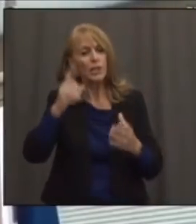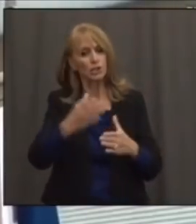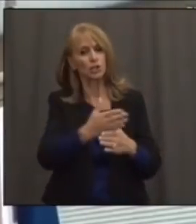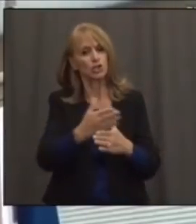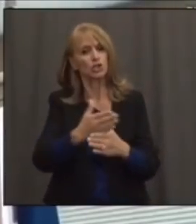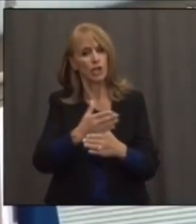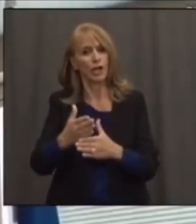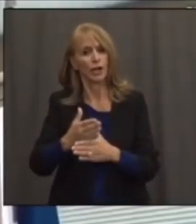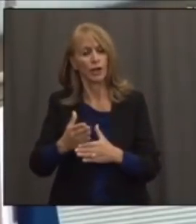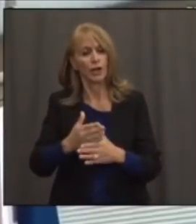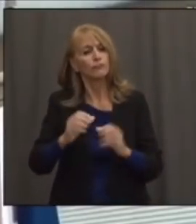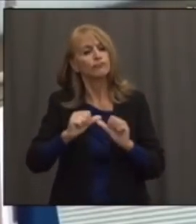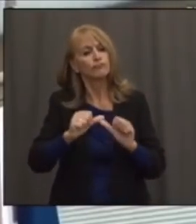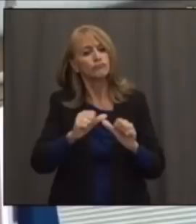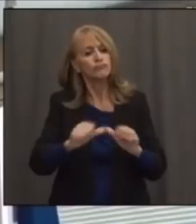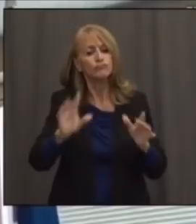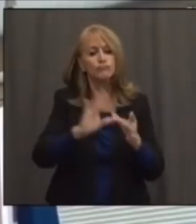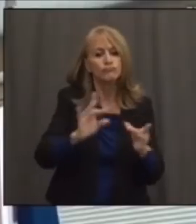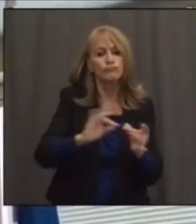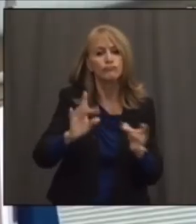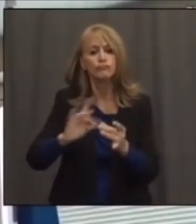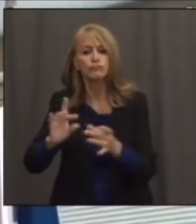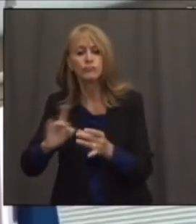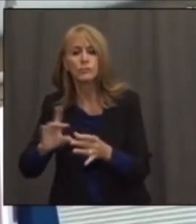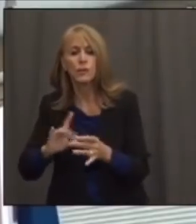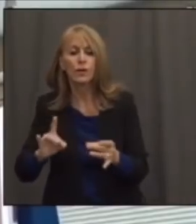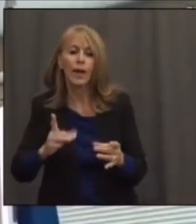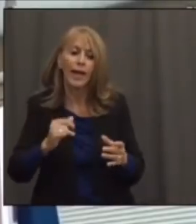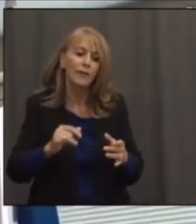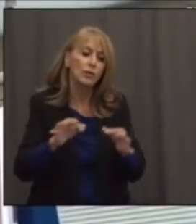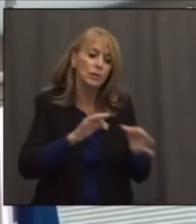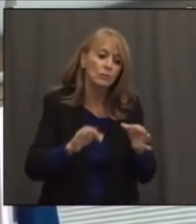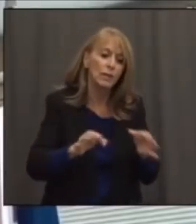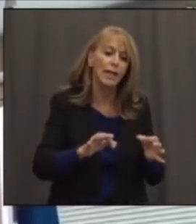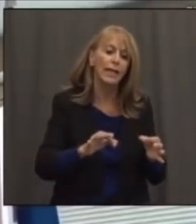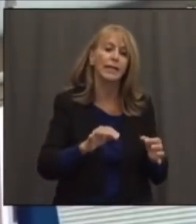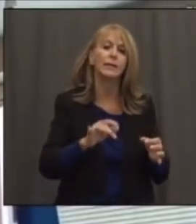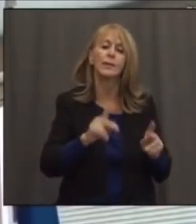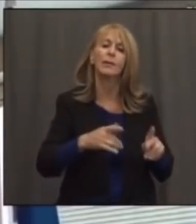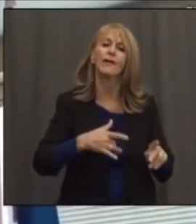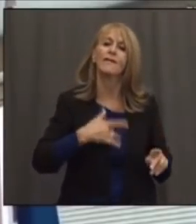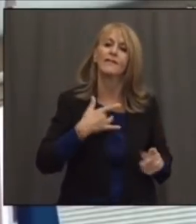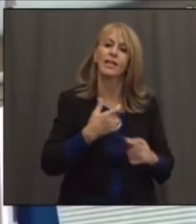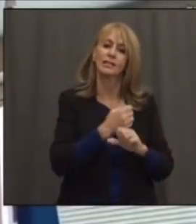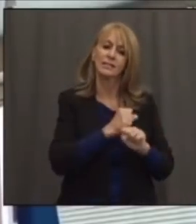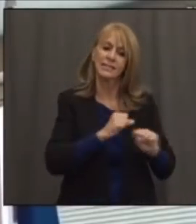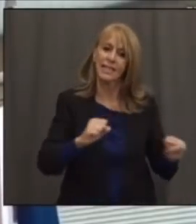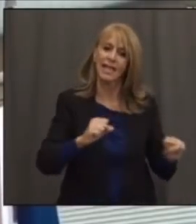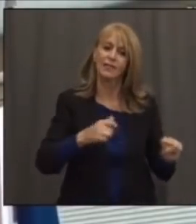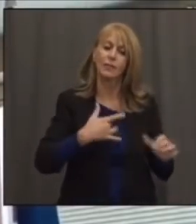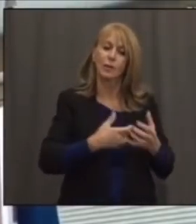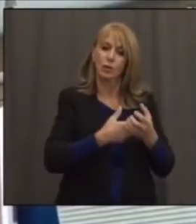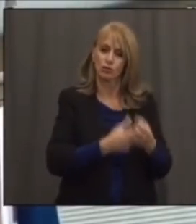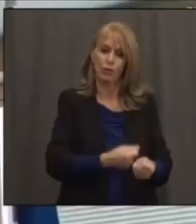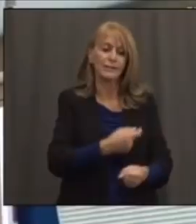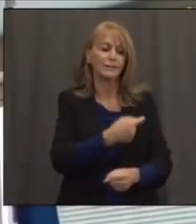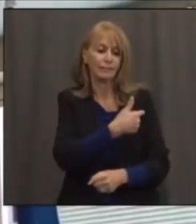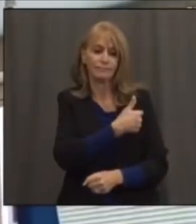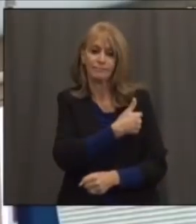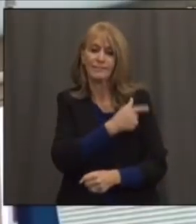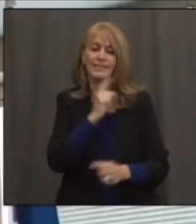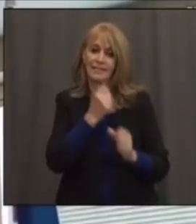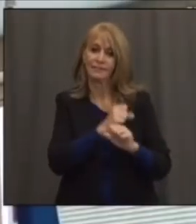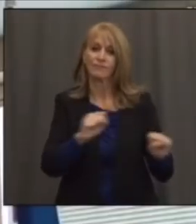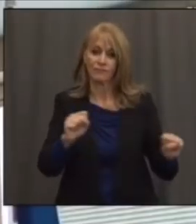that that the issues around trust and safety of the vaccine are fully addressed, and that we're transparent